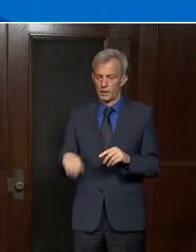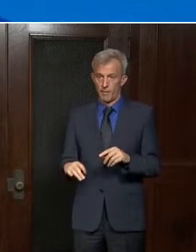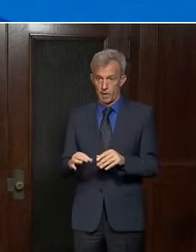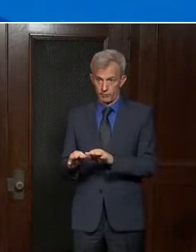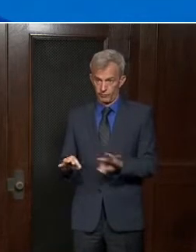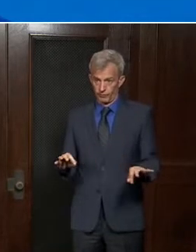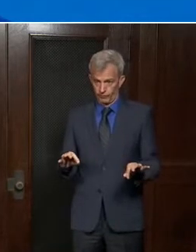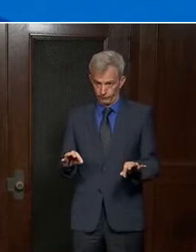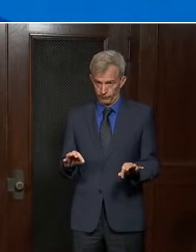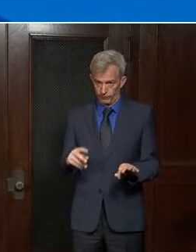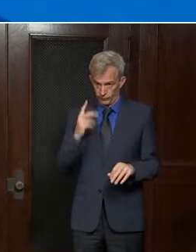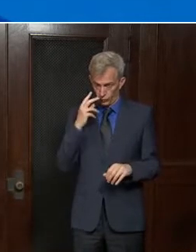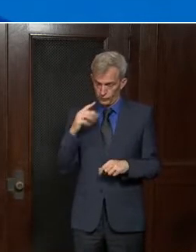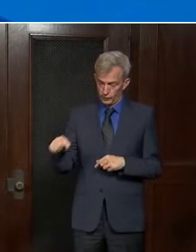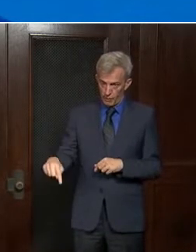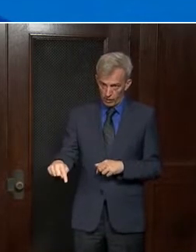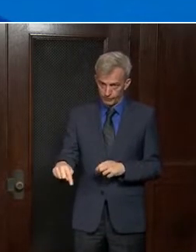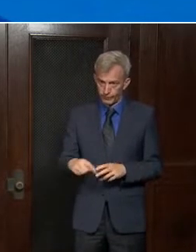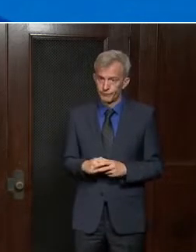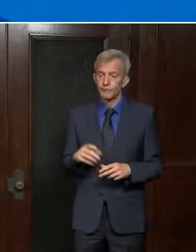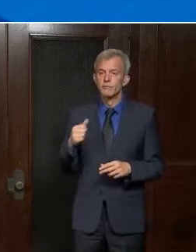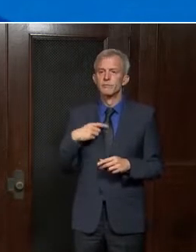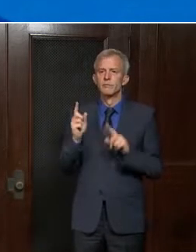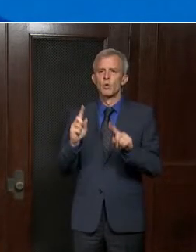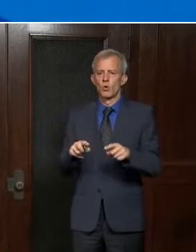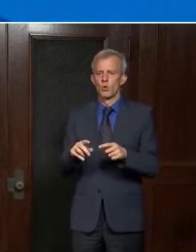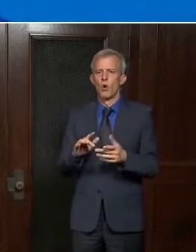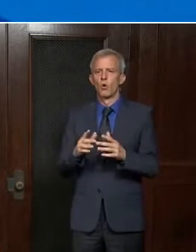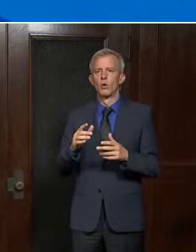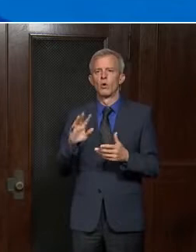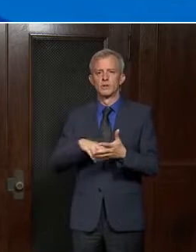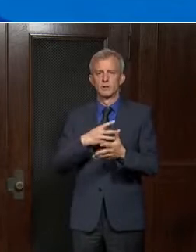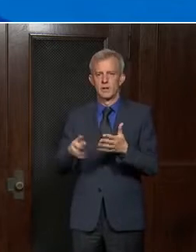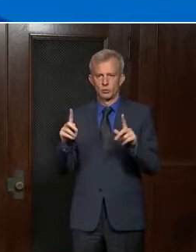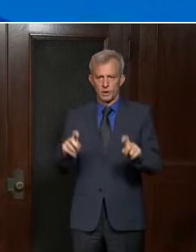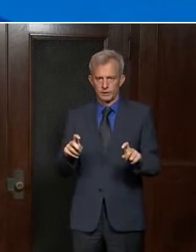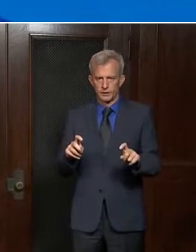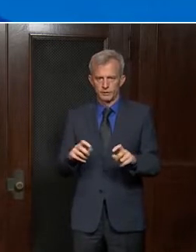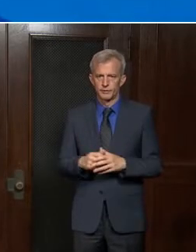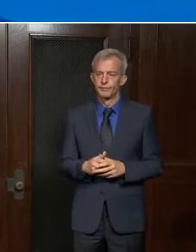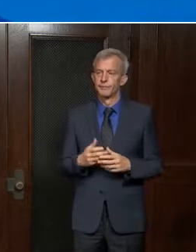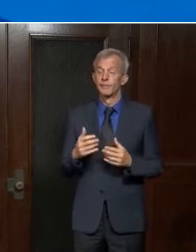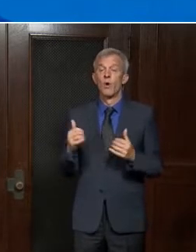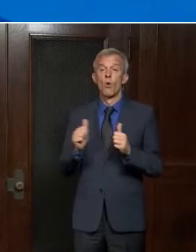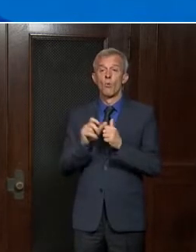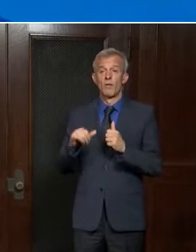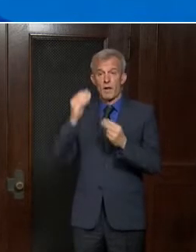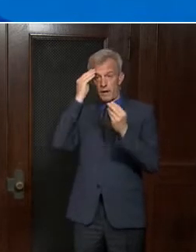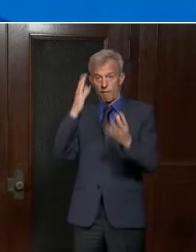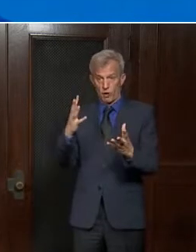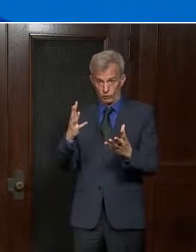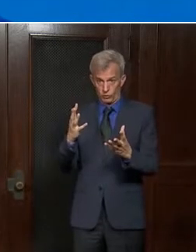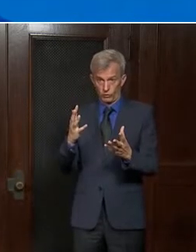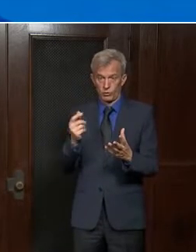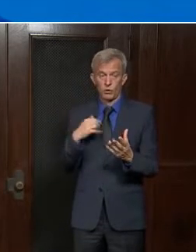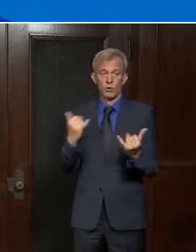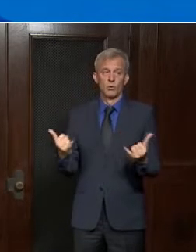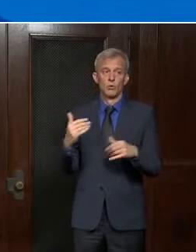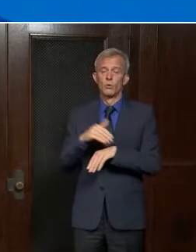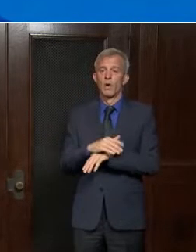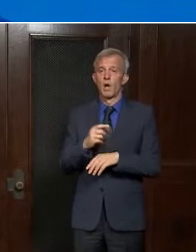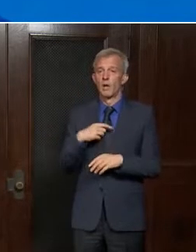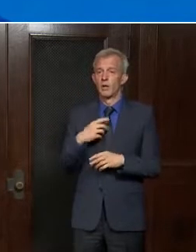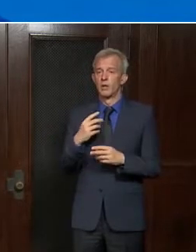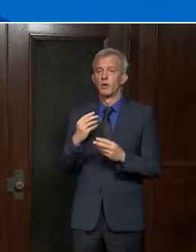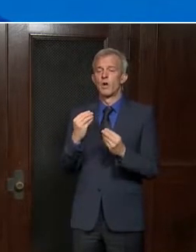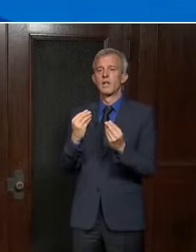coronavirus.lacity.org/testing, you can see if you can schedule a test. Now, with that local data in mind, tonight I want to take a look